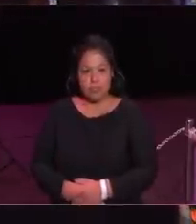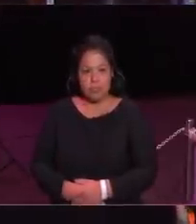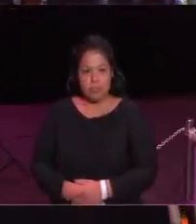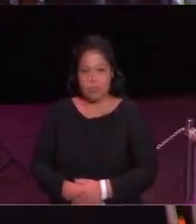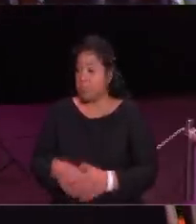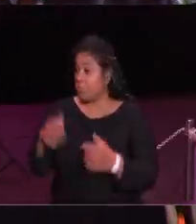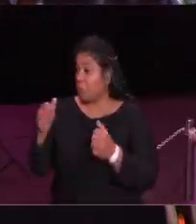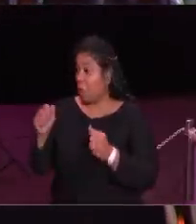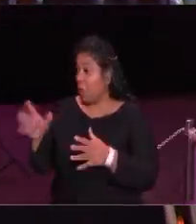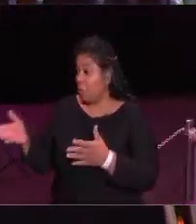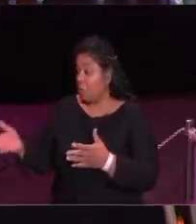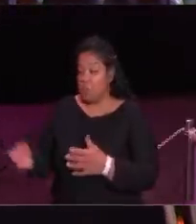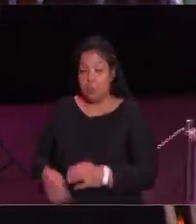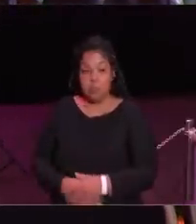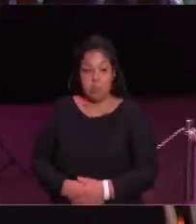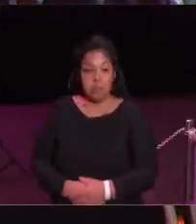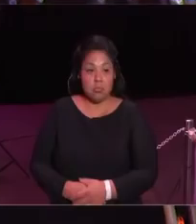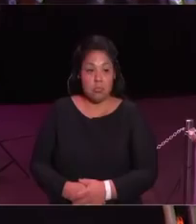God bless you.